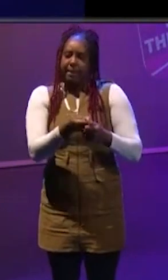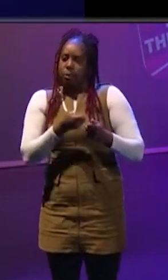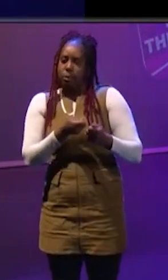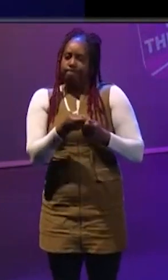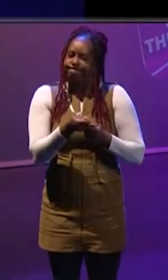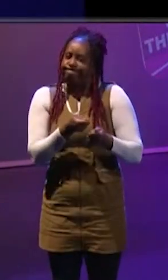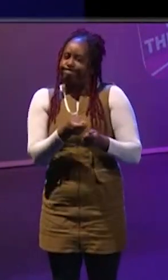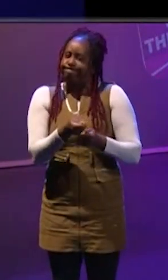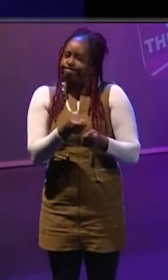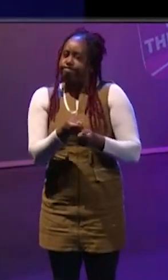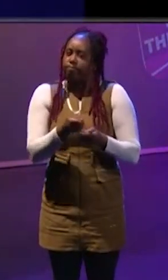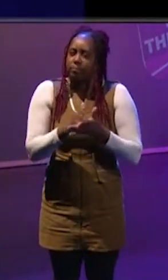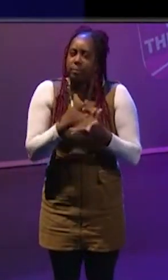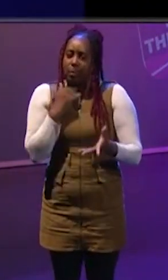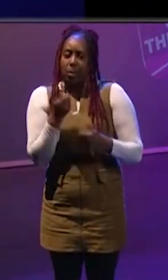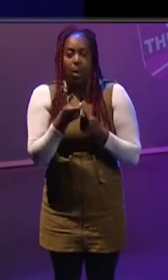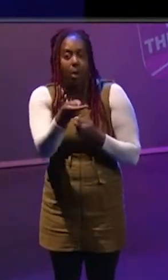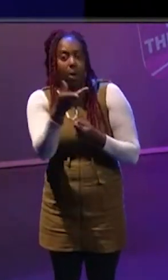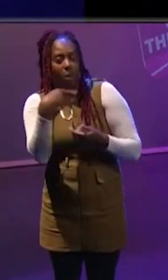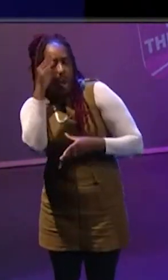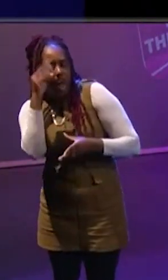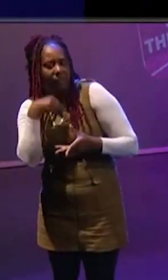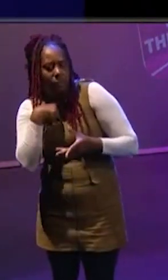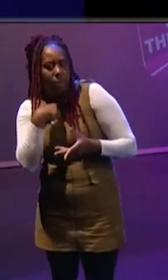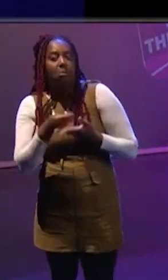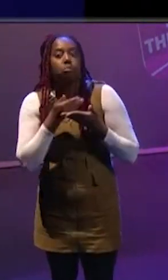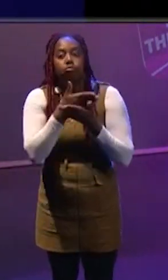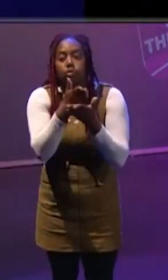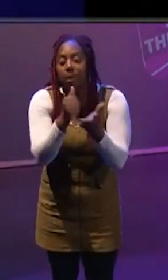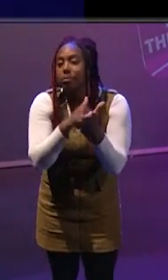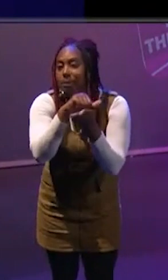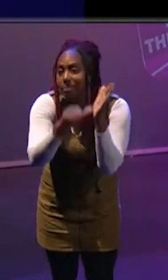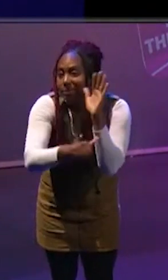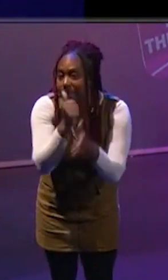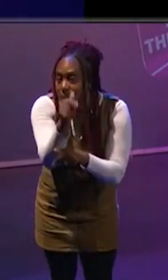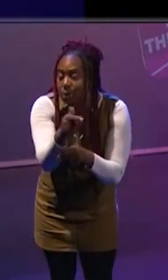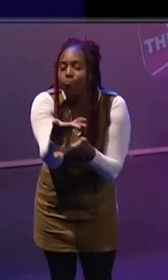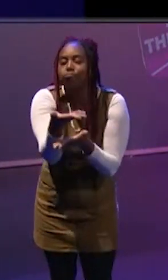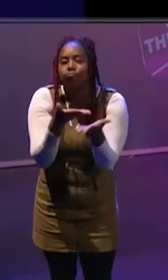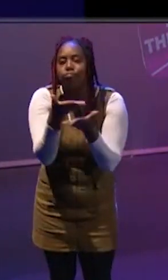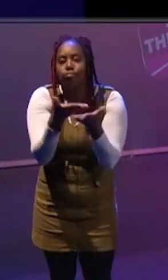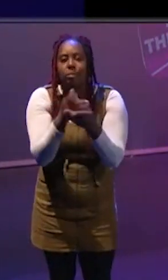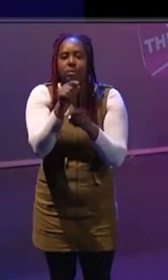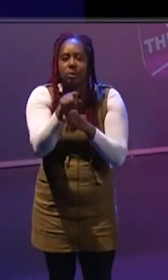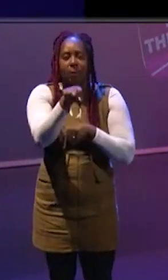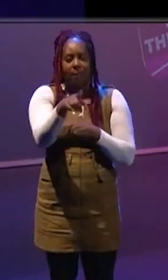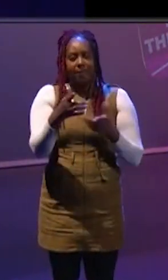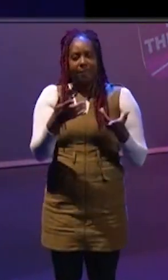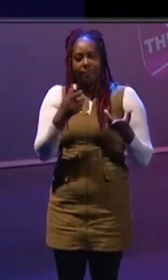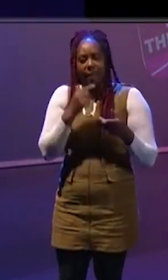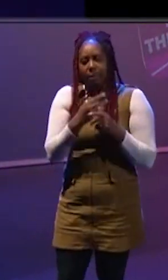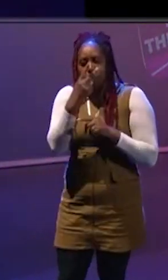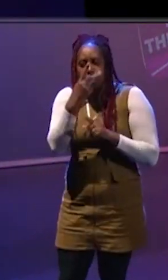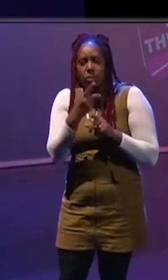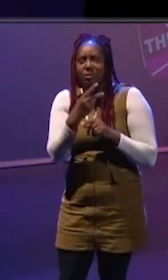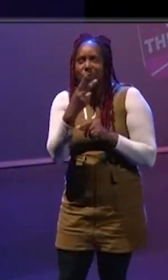of being able to work off each other. And, you know, some of the best relationships I have are with artists that I've been on, you know, a